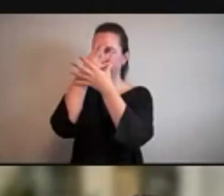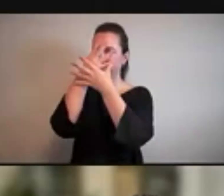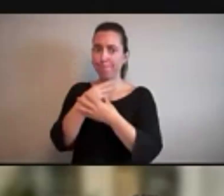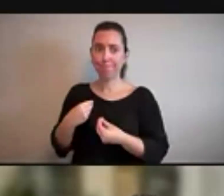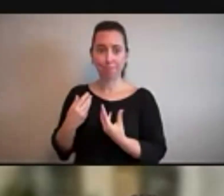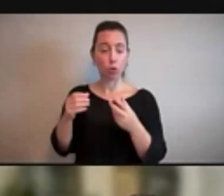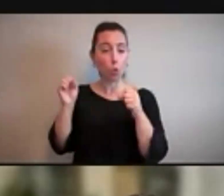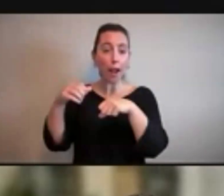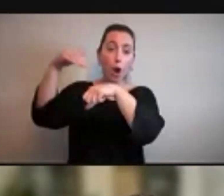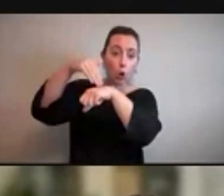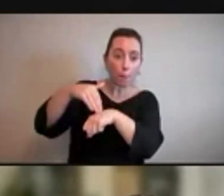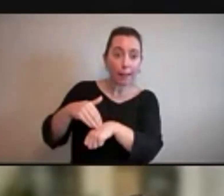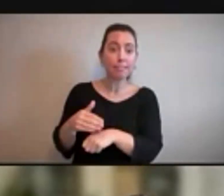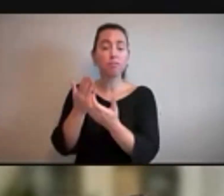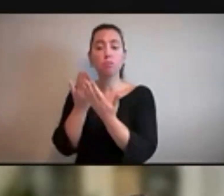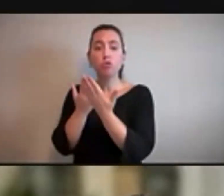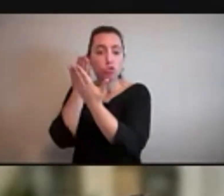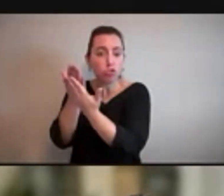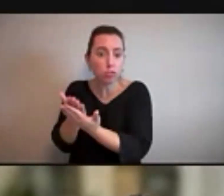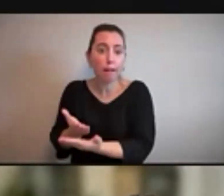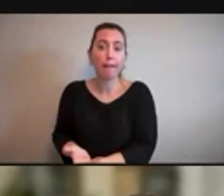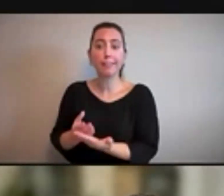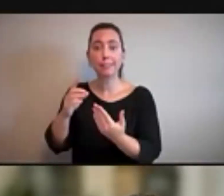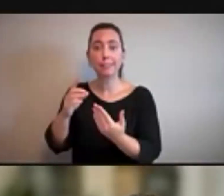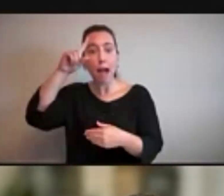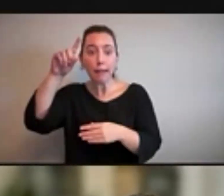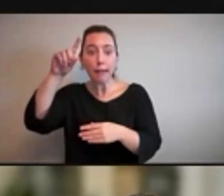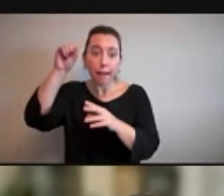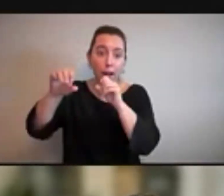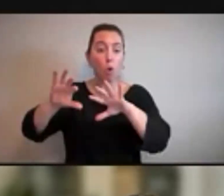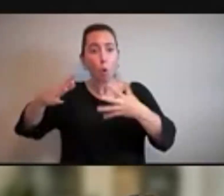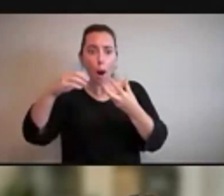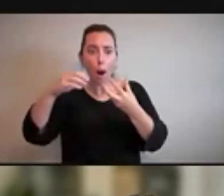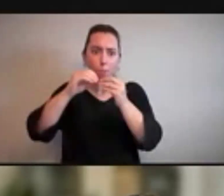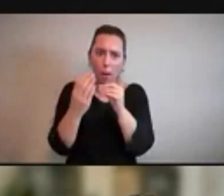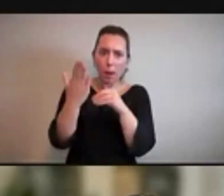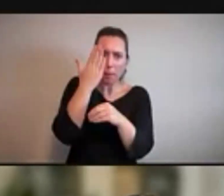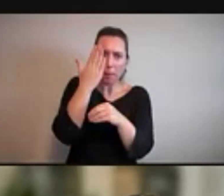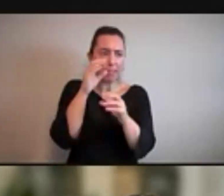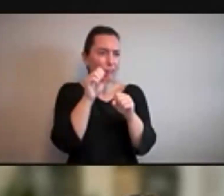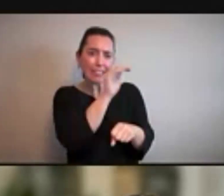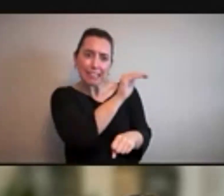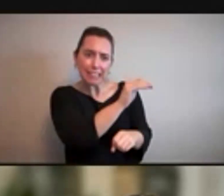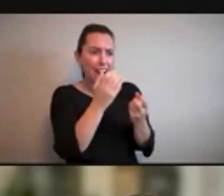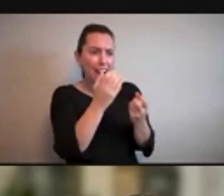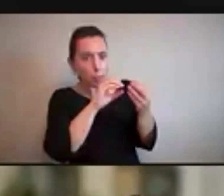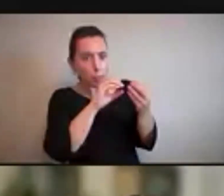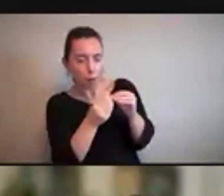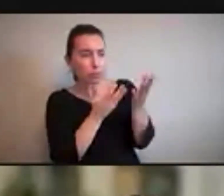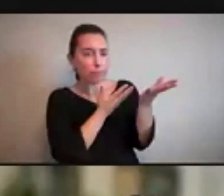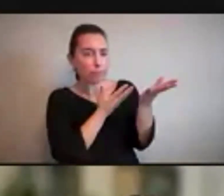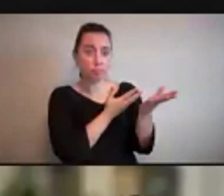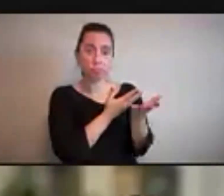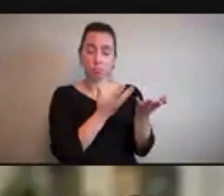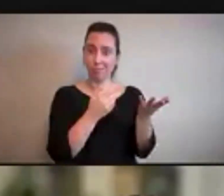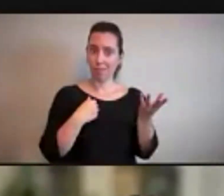comment, suggest, open issues, and so on. I think I feel a nice feeling